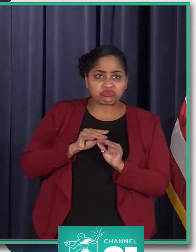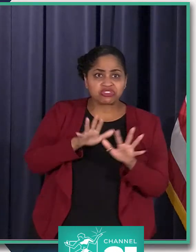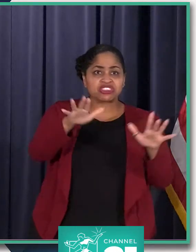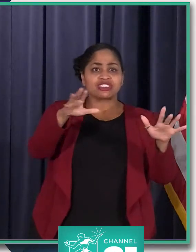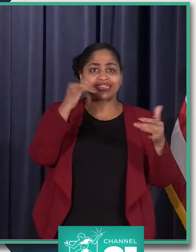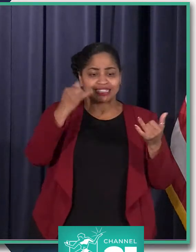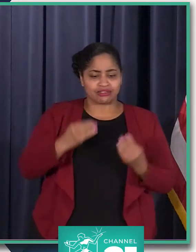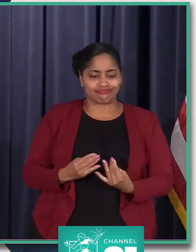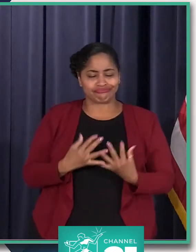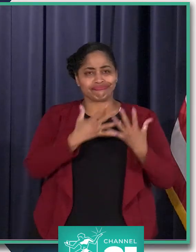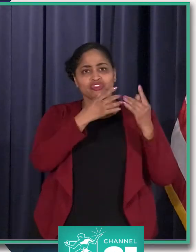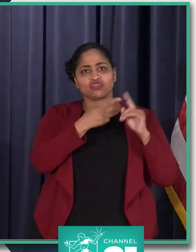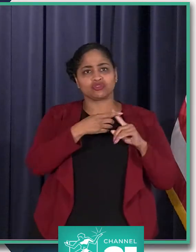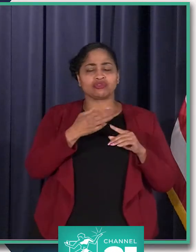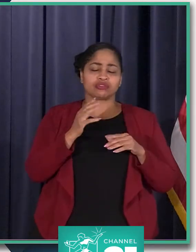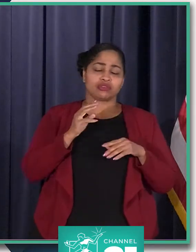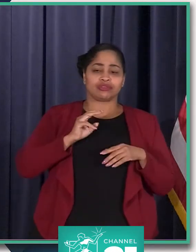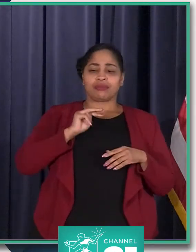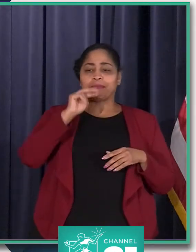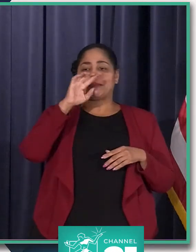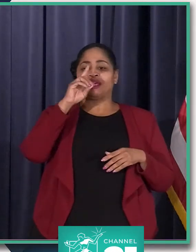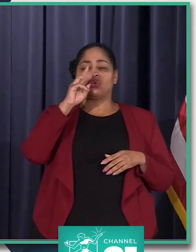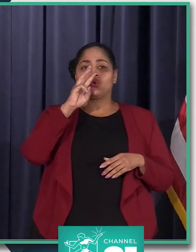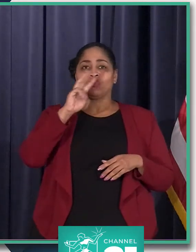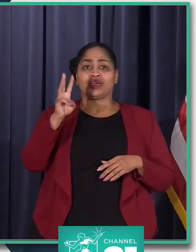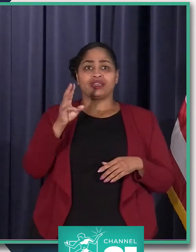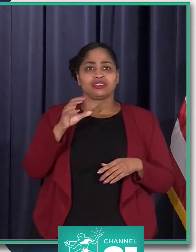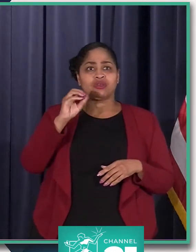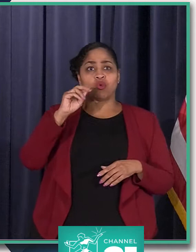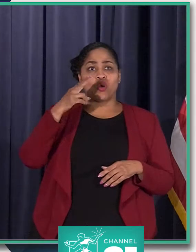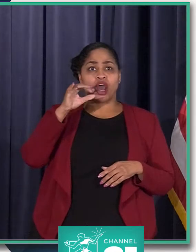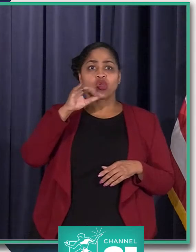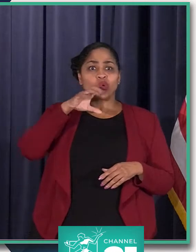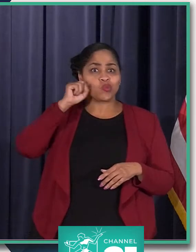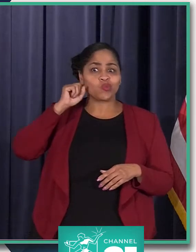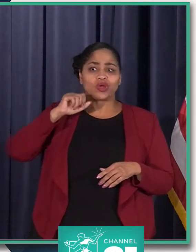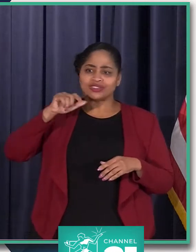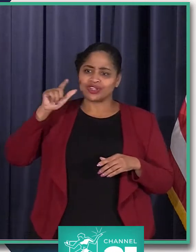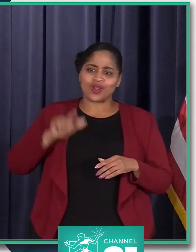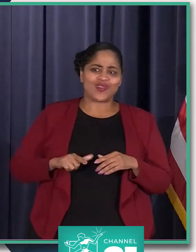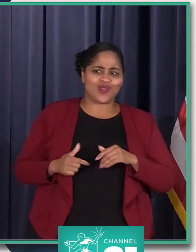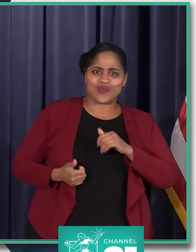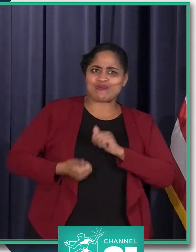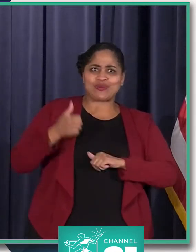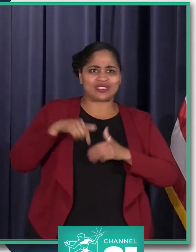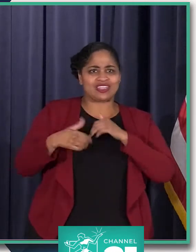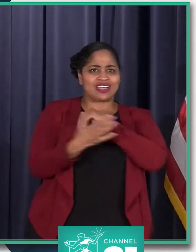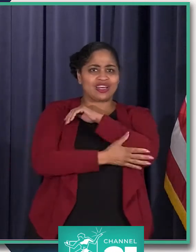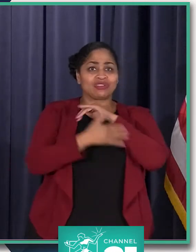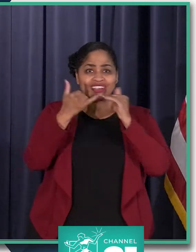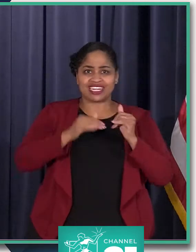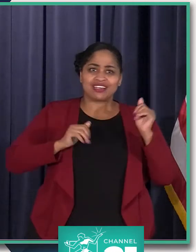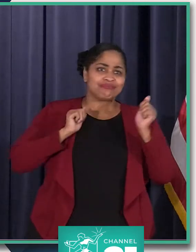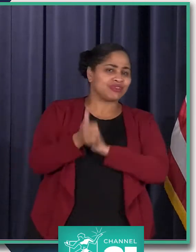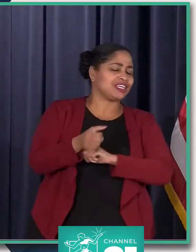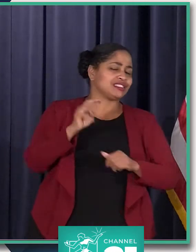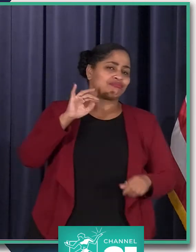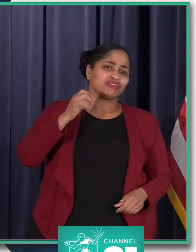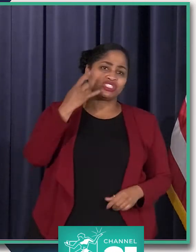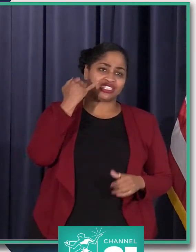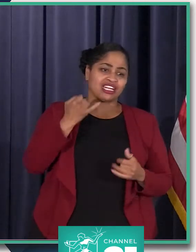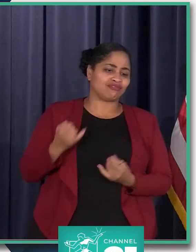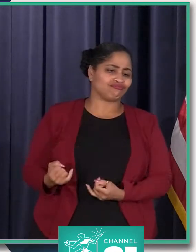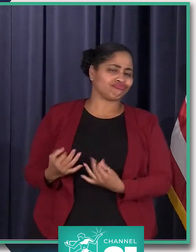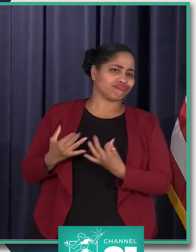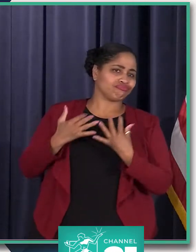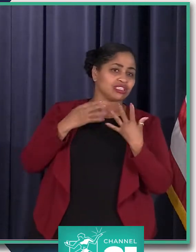through the Midwest. Ohio, which at one point was the lowest in the country, has already passed Michigan because it is spreading north, and we're